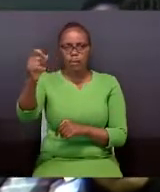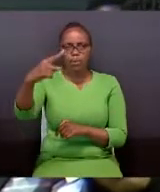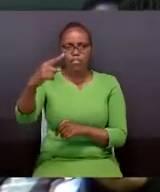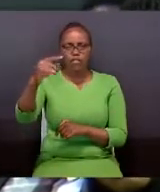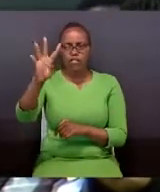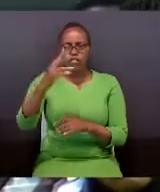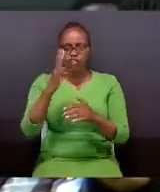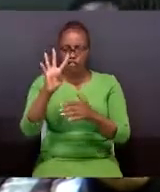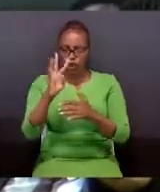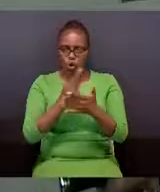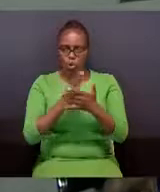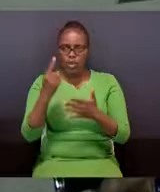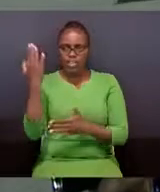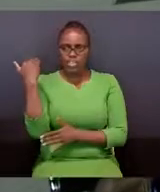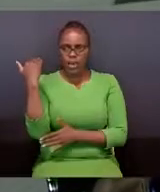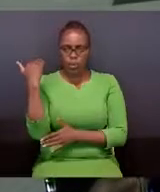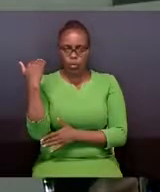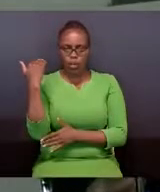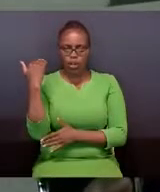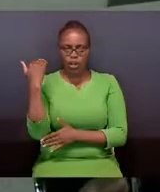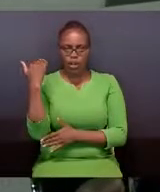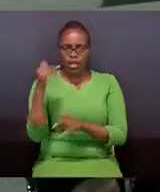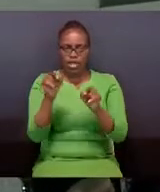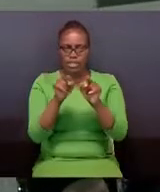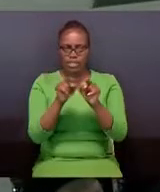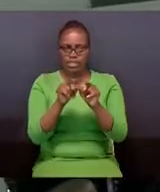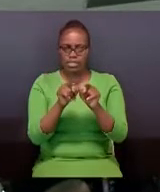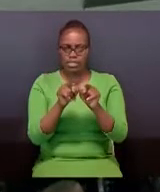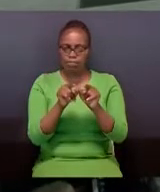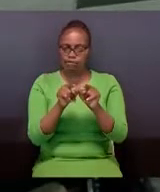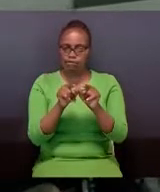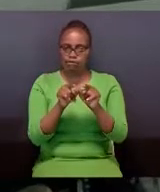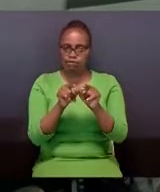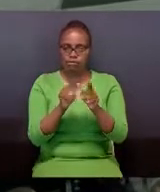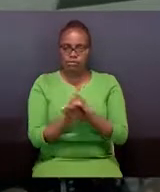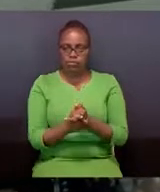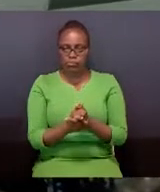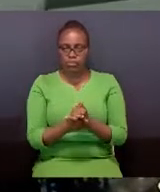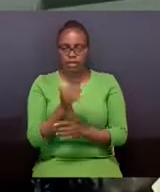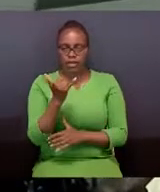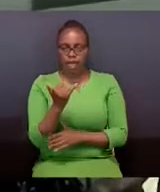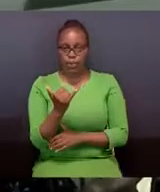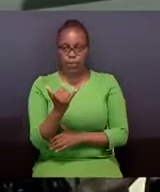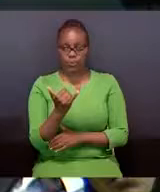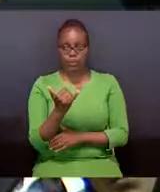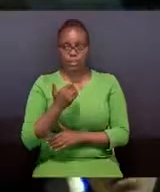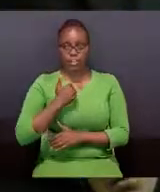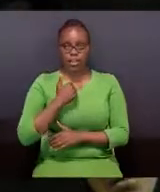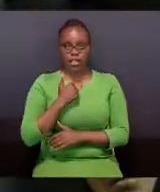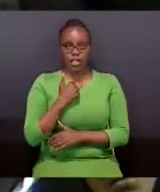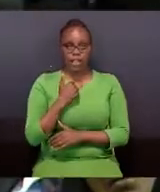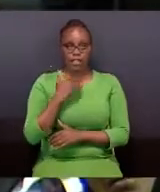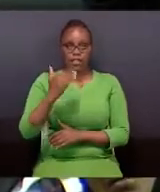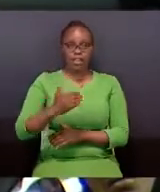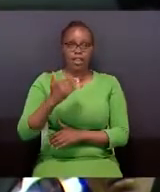for 4 weeks ago, pretty shocked, I went to the city of Bigogwe. Now in Bigogwe, I met people that every